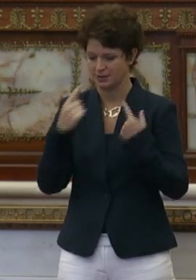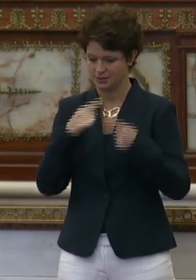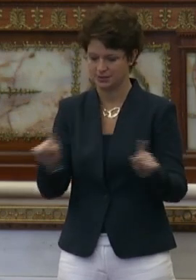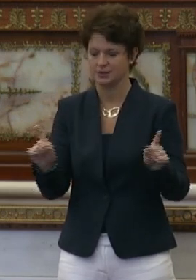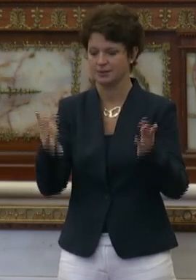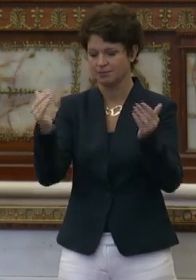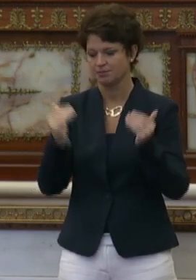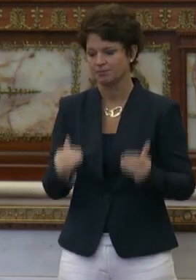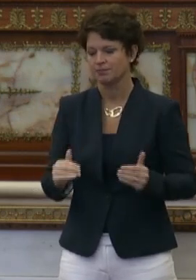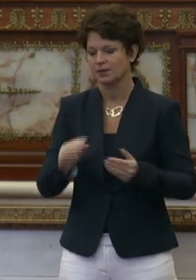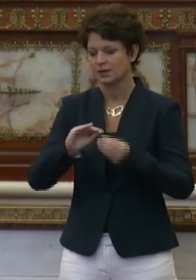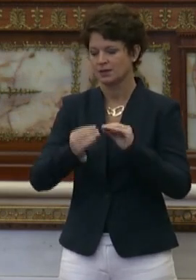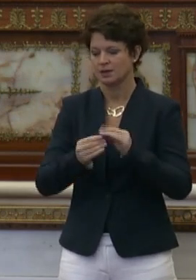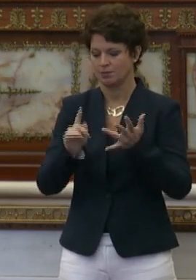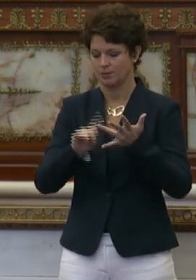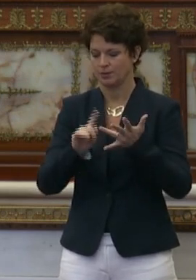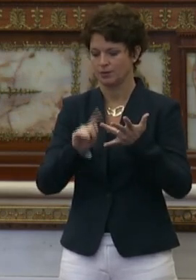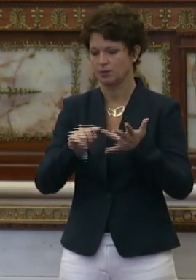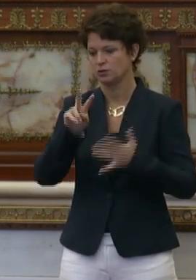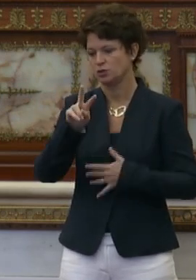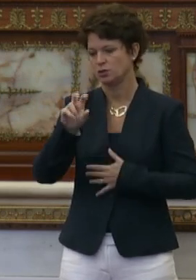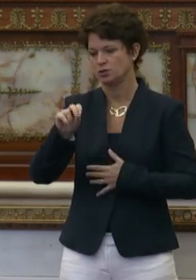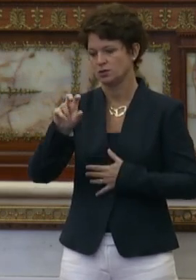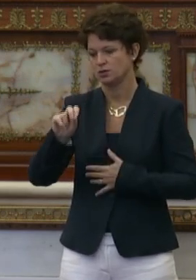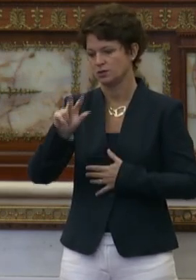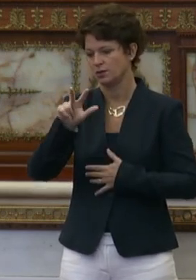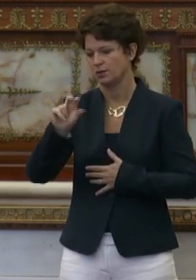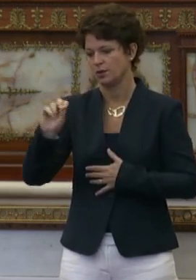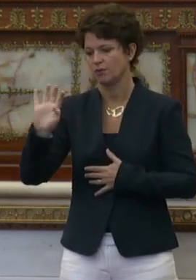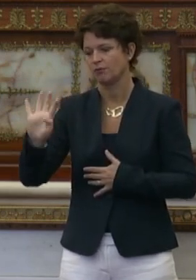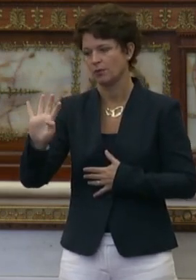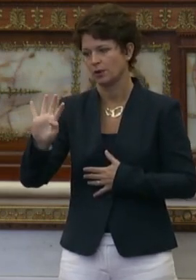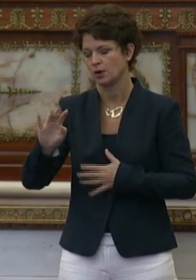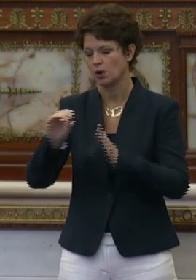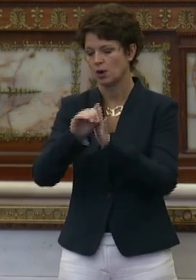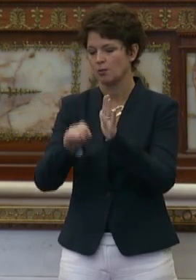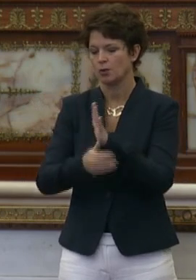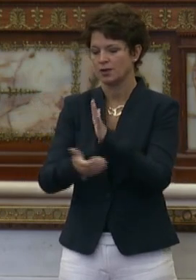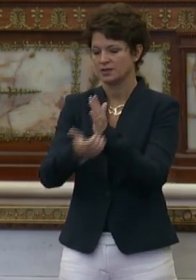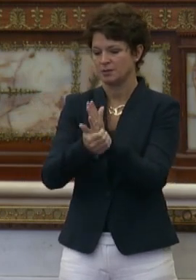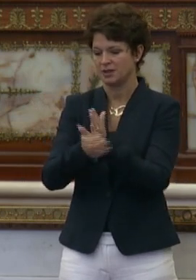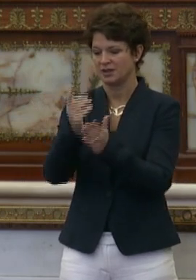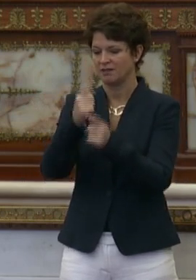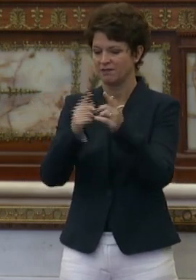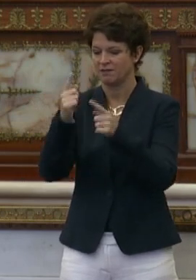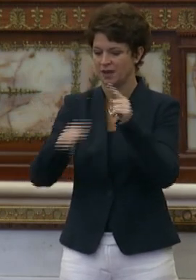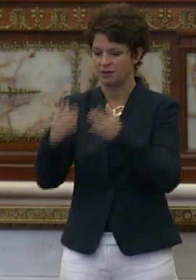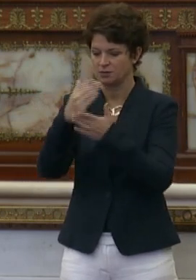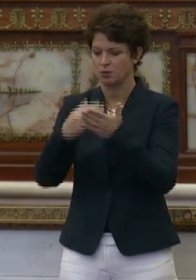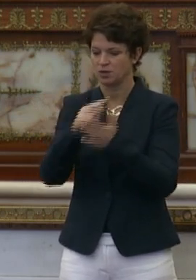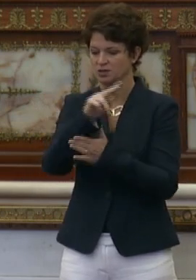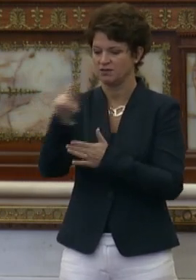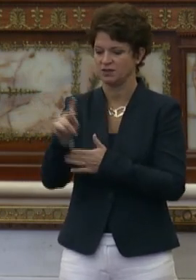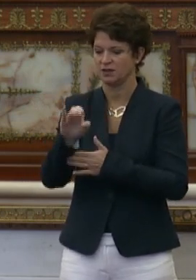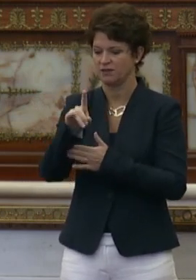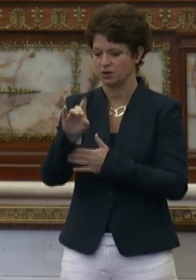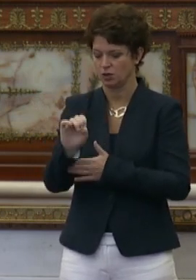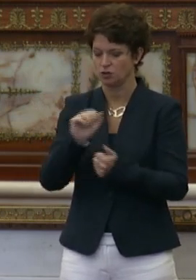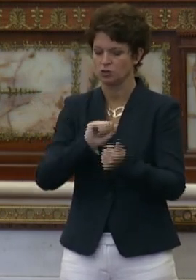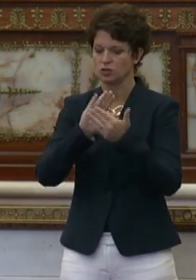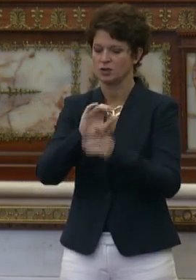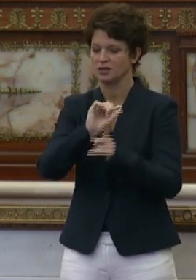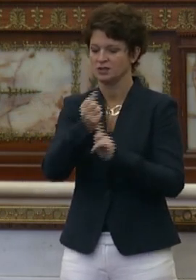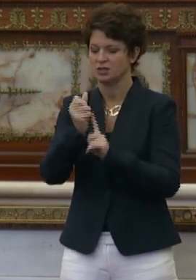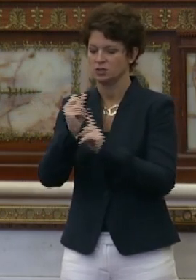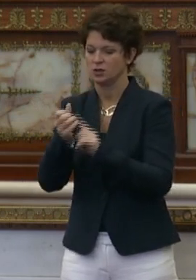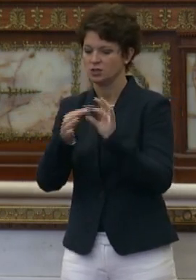Decker, please read the title of 200304. An ordinance amending various sections of the Philadelphia Code to address matters